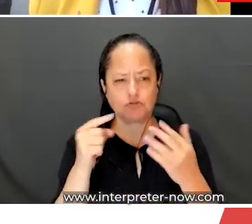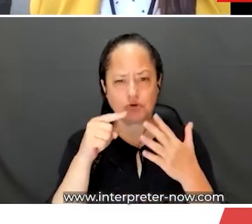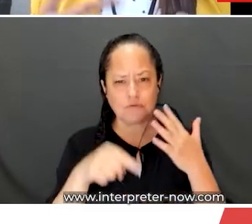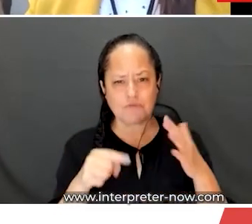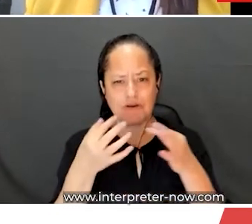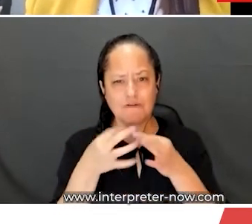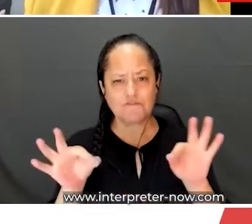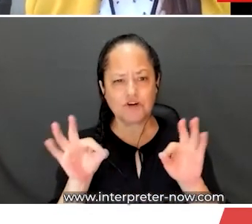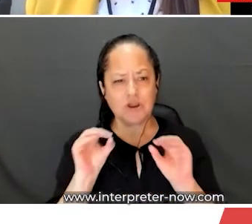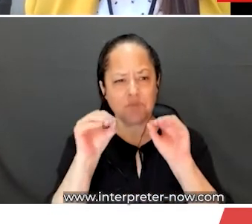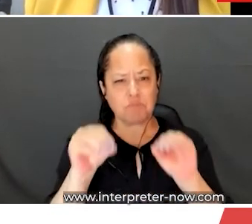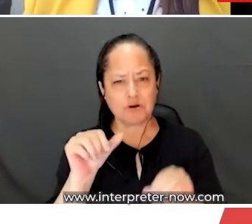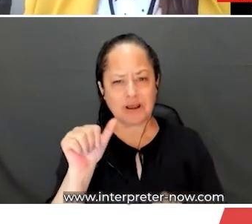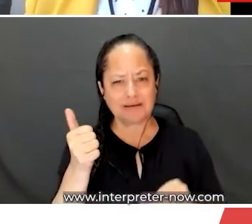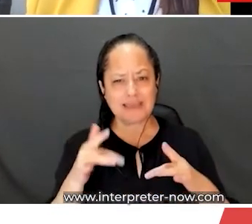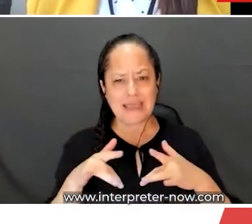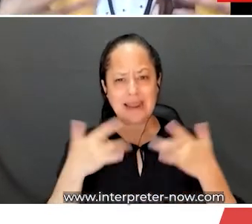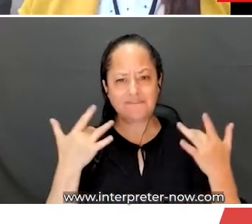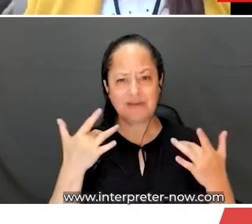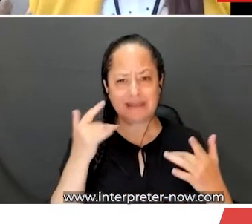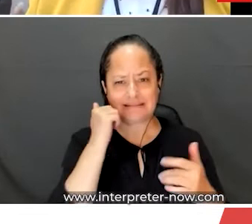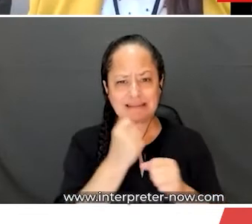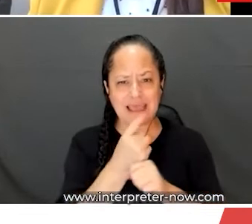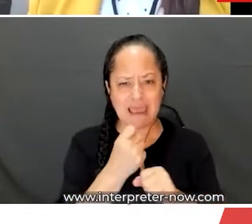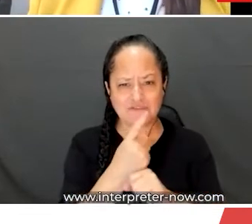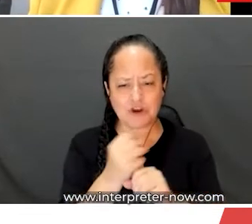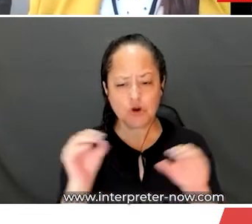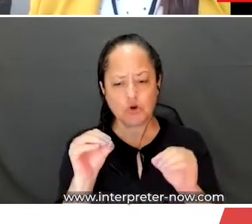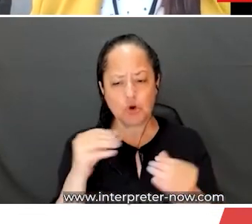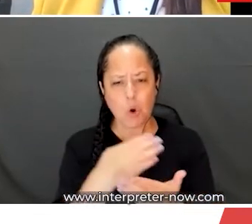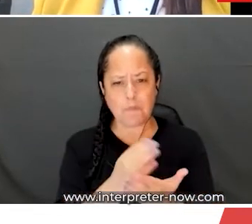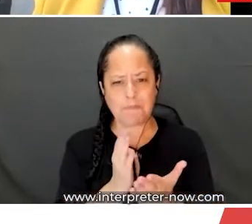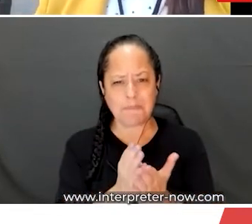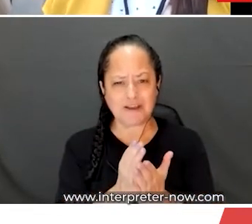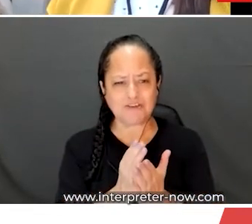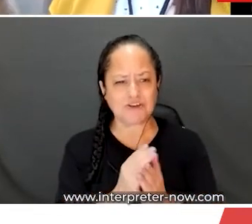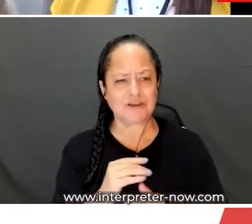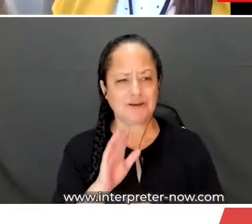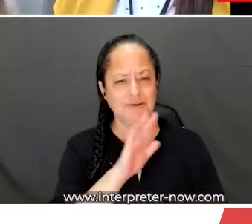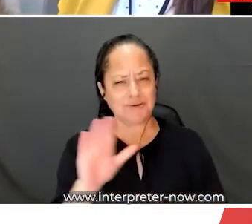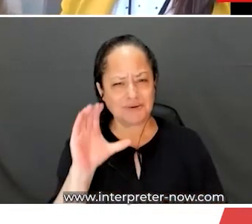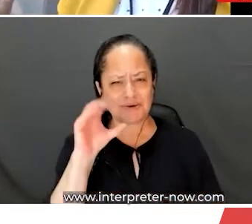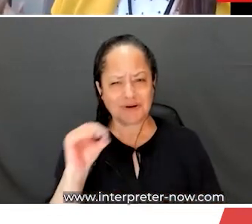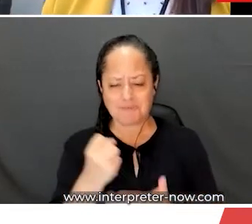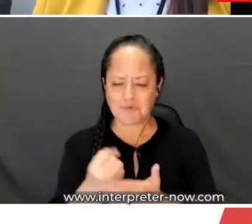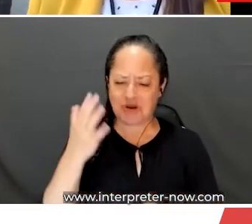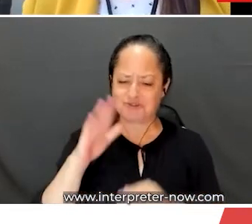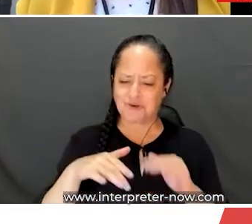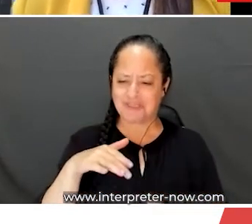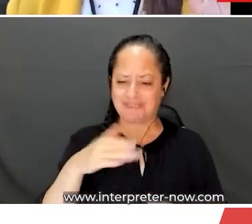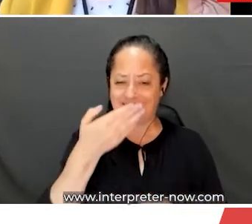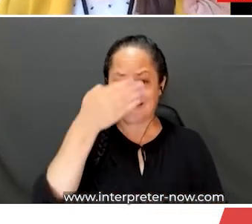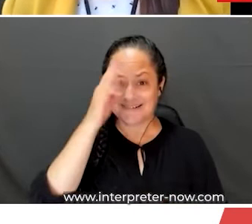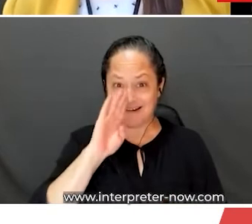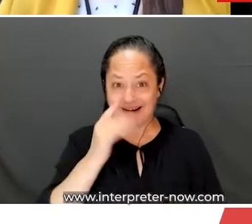put on like 10 events a year, and they have no budget. And it's like, your company's richer than God. Like, are you kidding me?